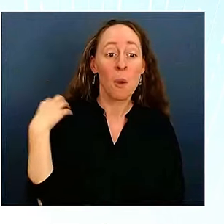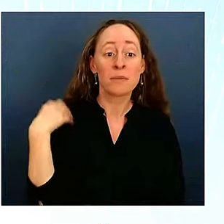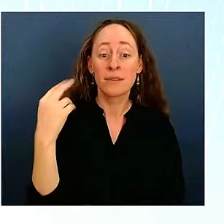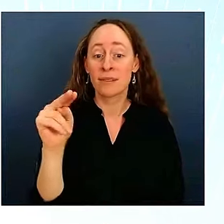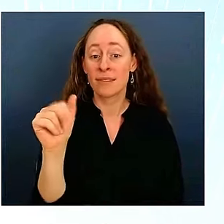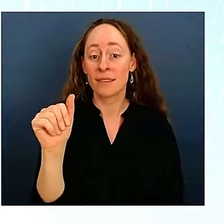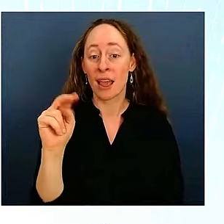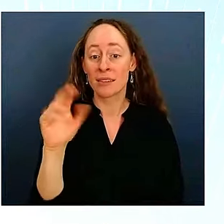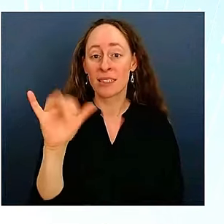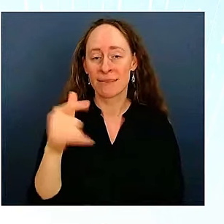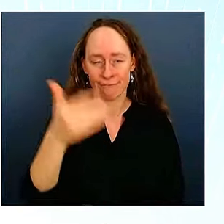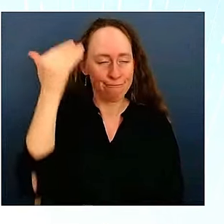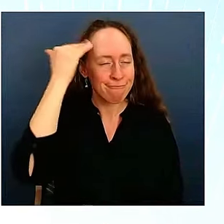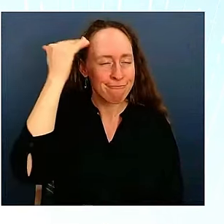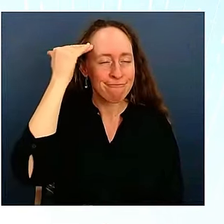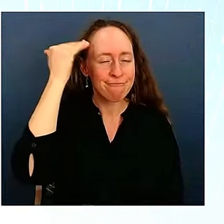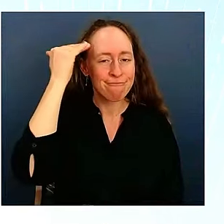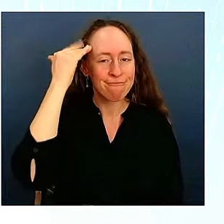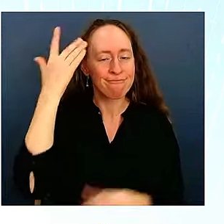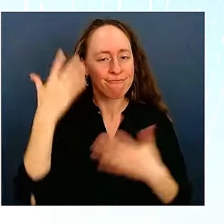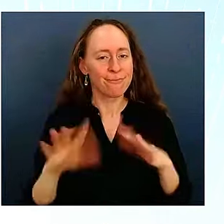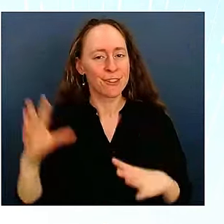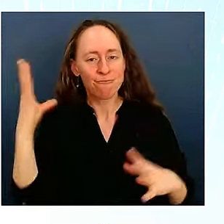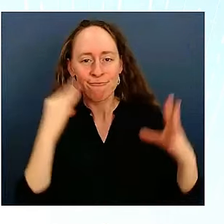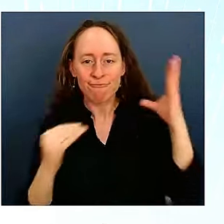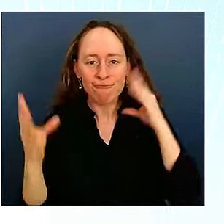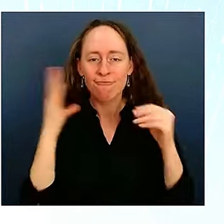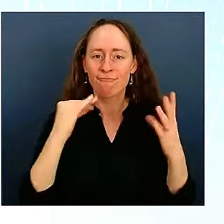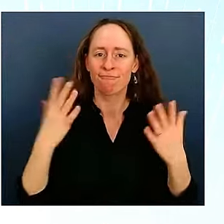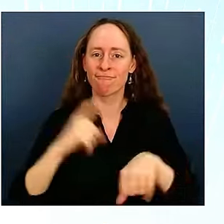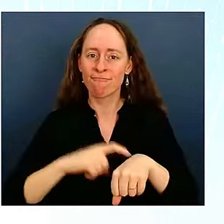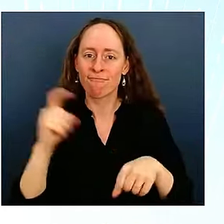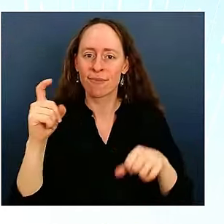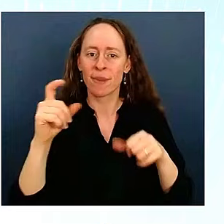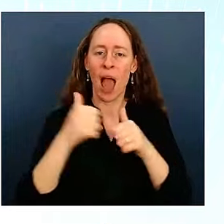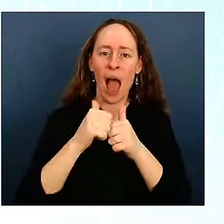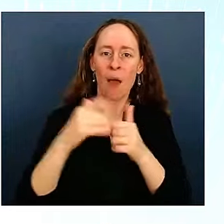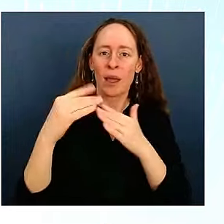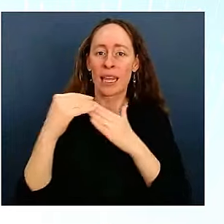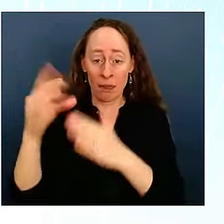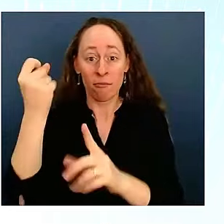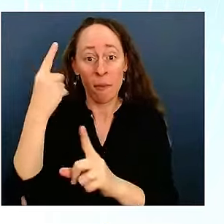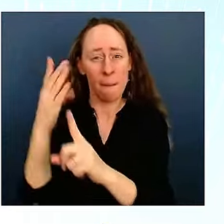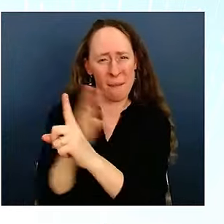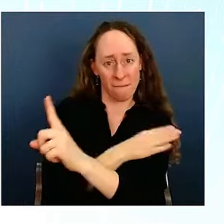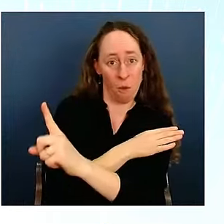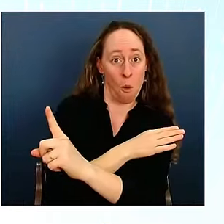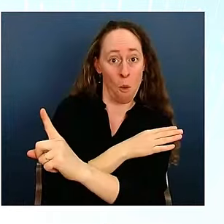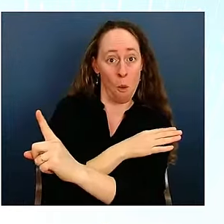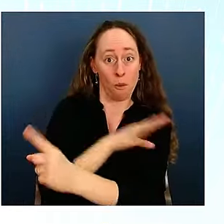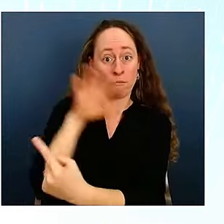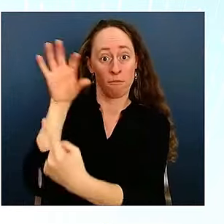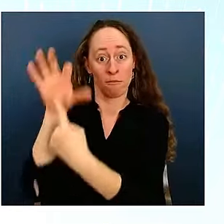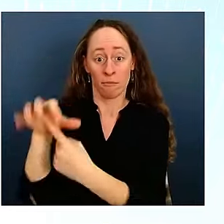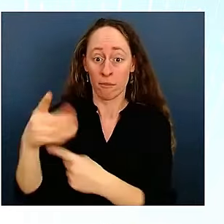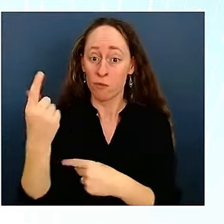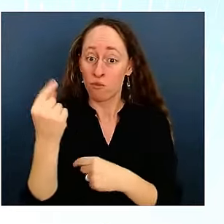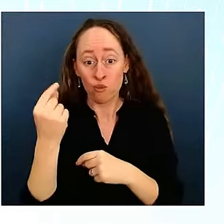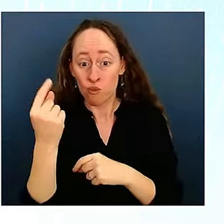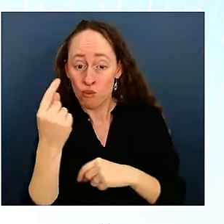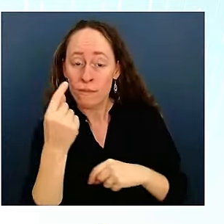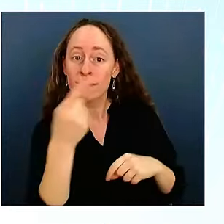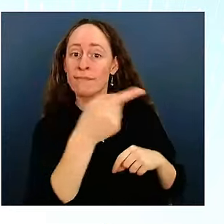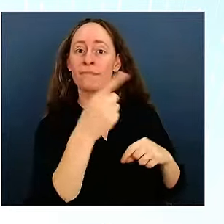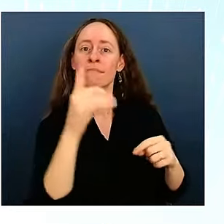final, Coach Nancy showed all of you pictures of yourselves as kids. He reminded you, his